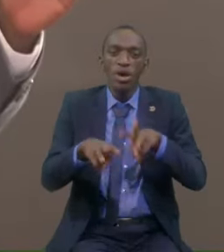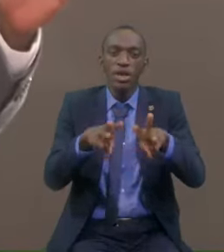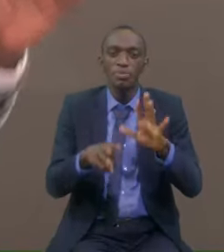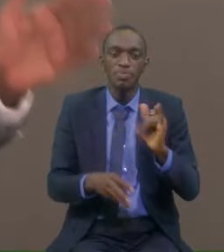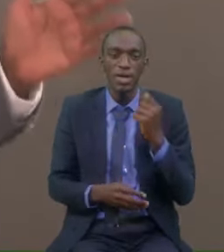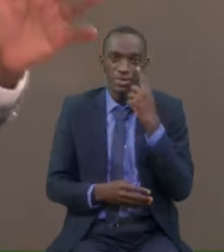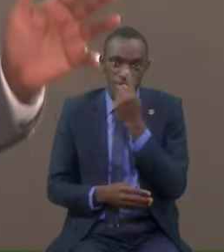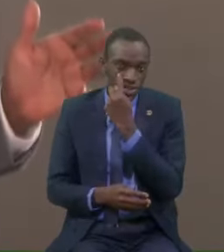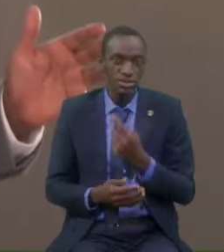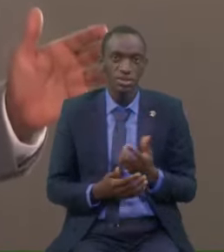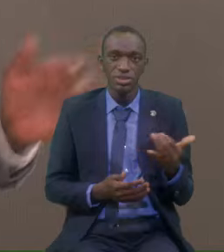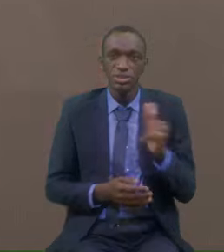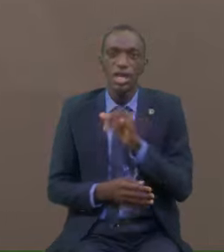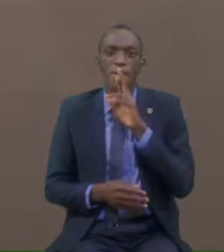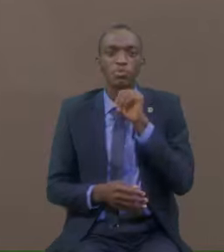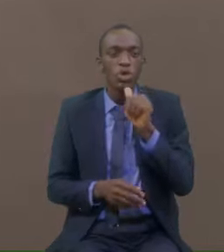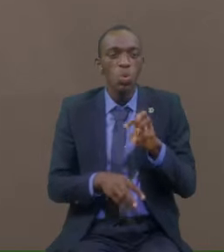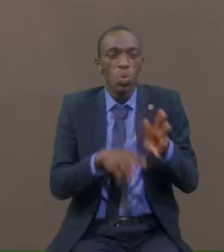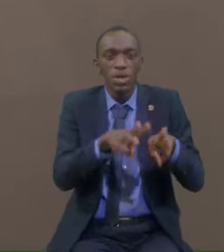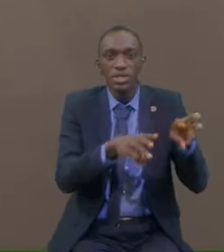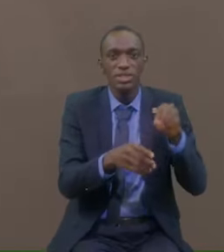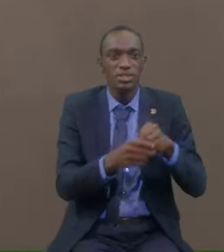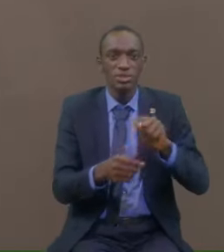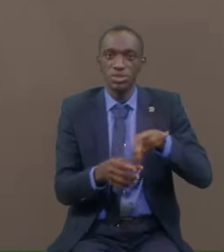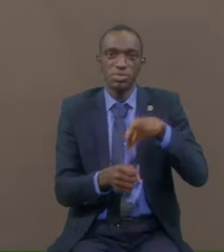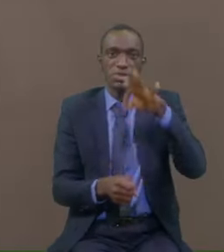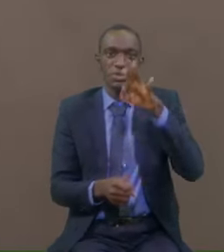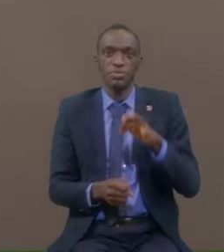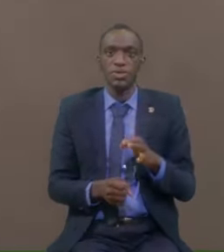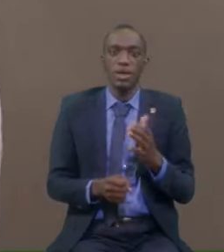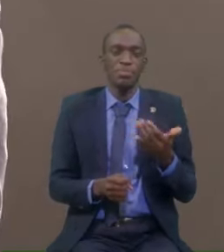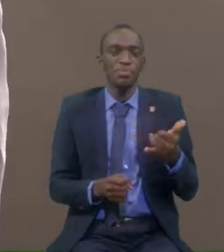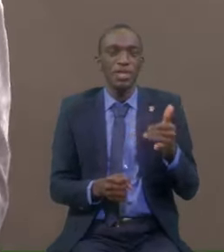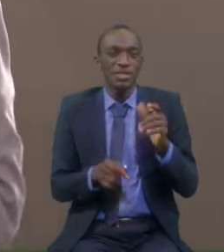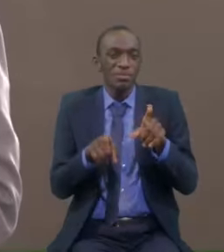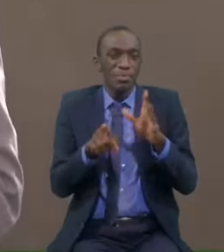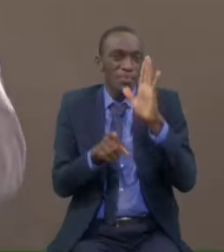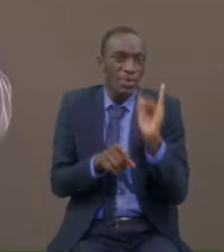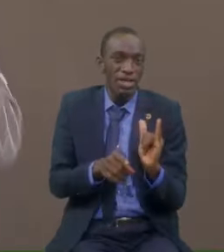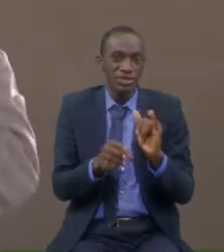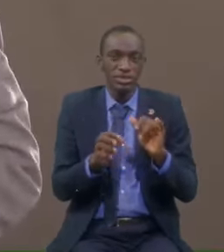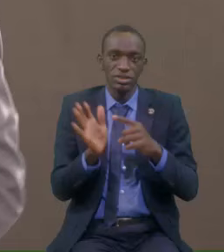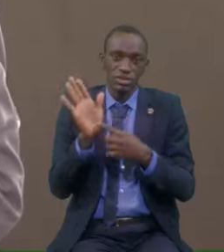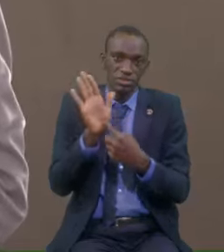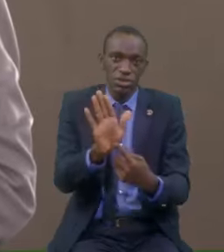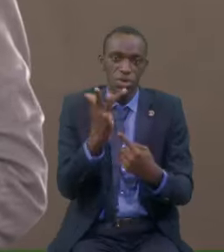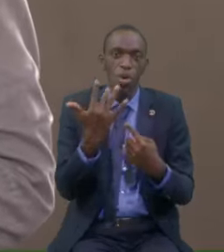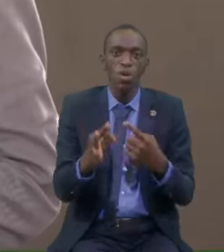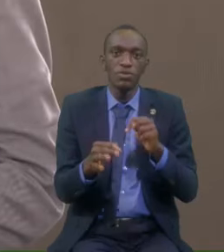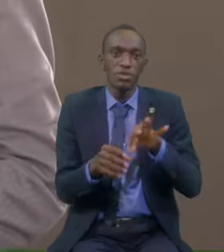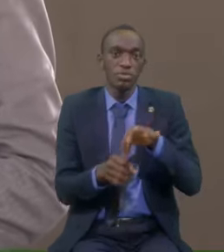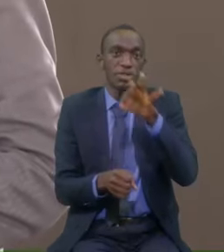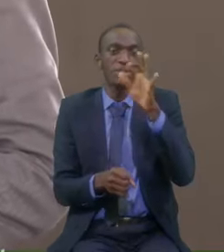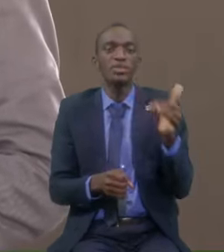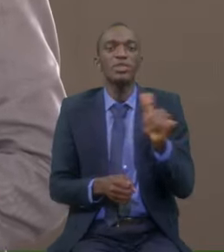walking in the Spirit, by the revelation of the Spirit. They are still like the world. But it says, even